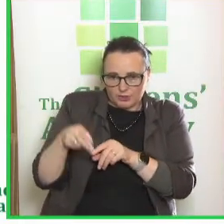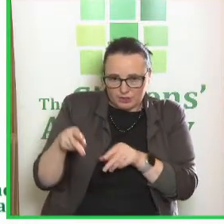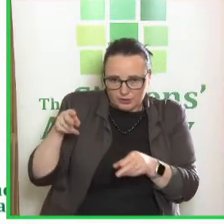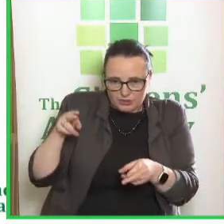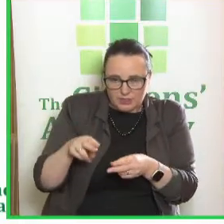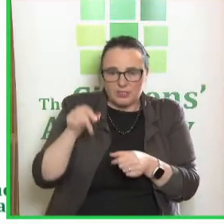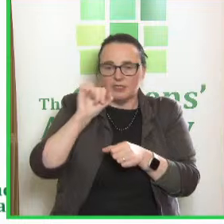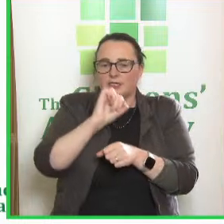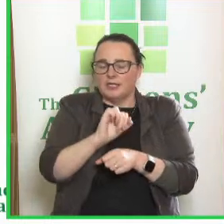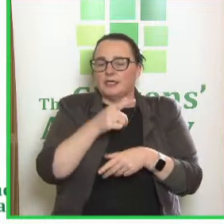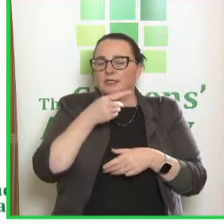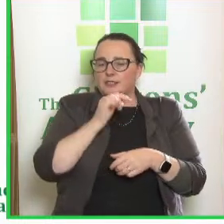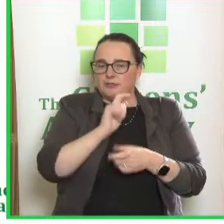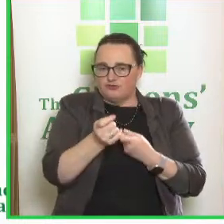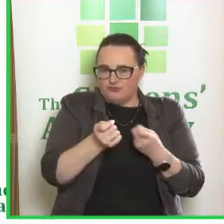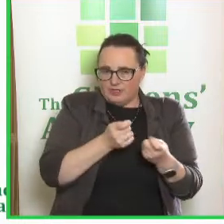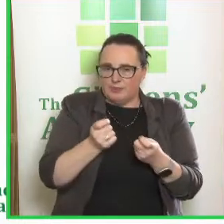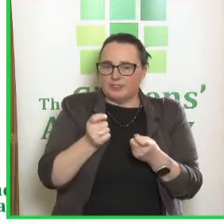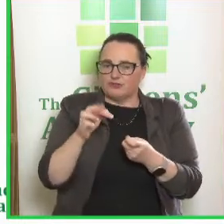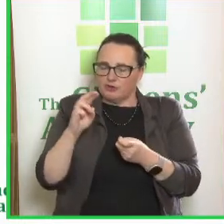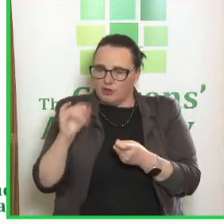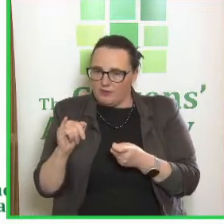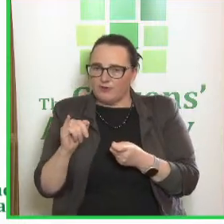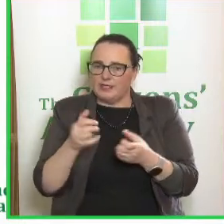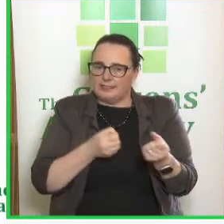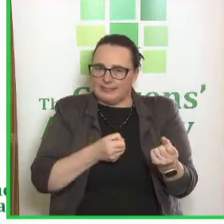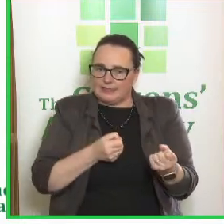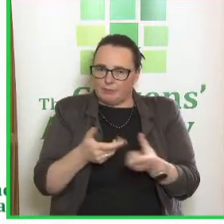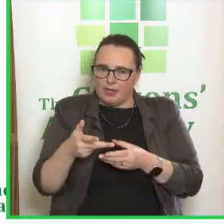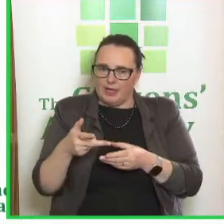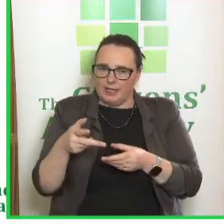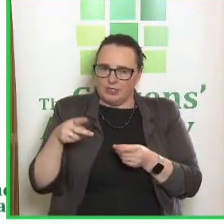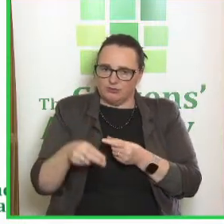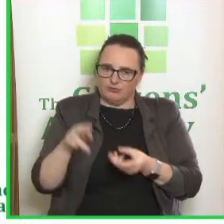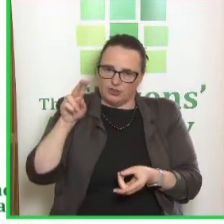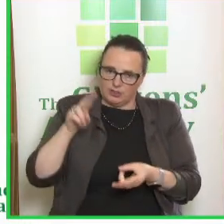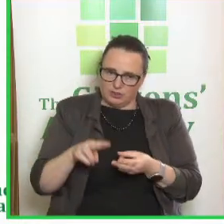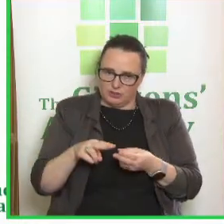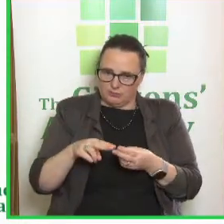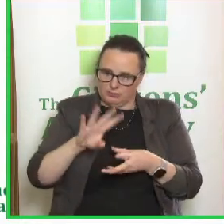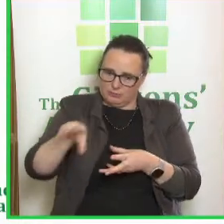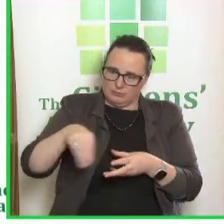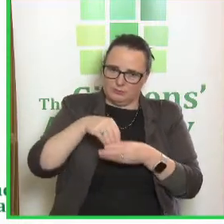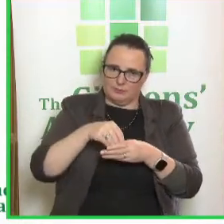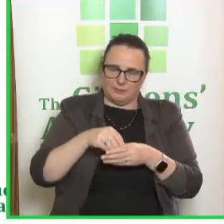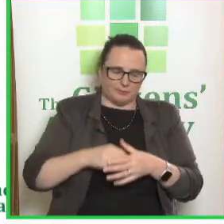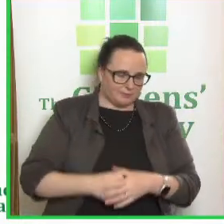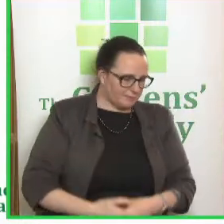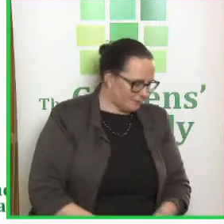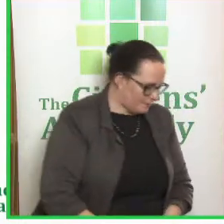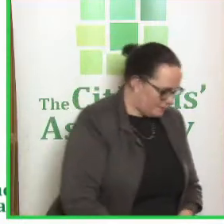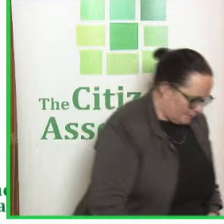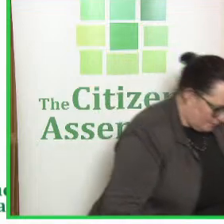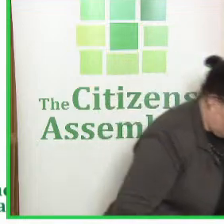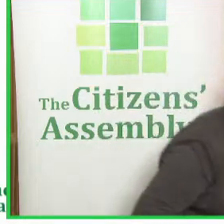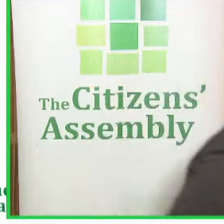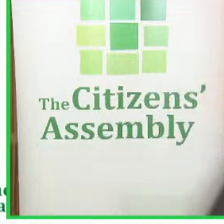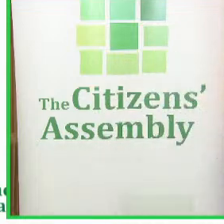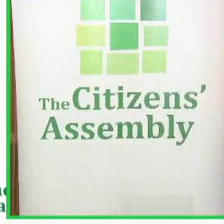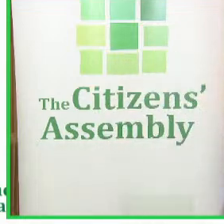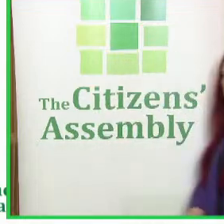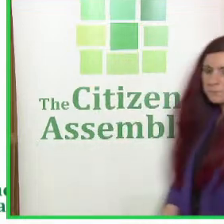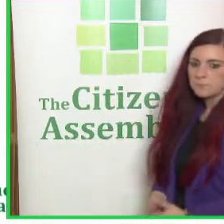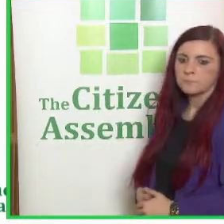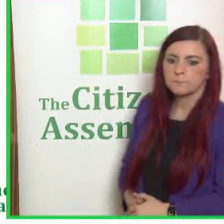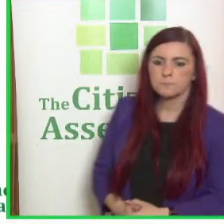recovery and supply reduction are just some of the topics dealt with within those 36 recommendations. Different types of